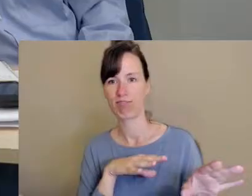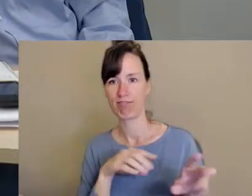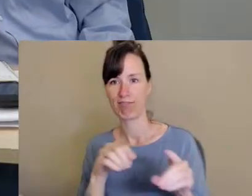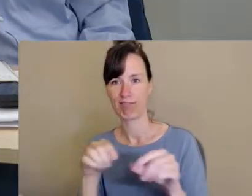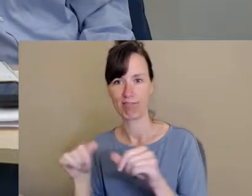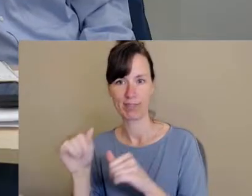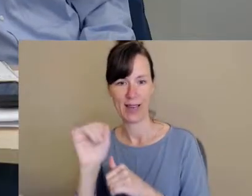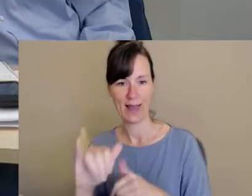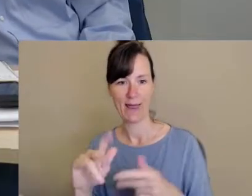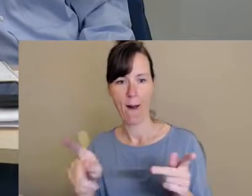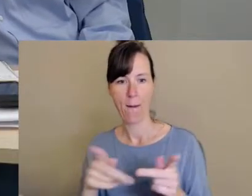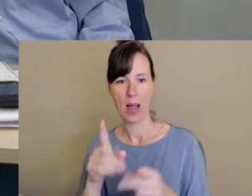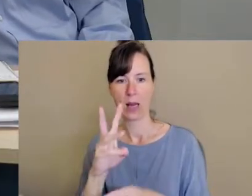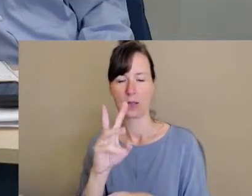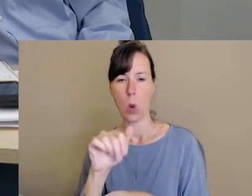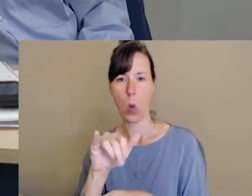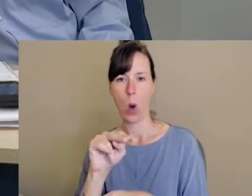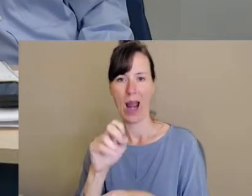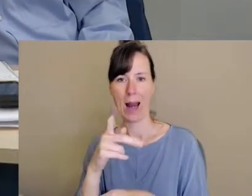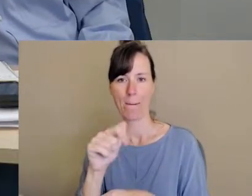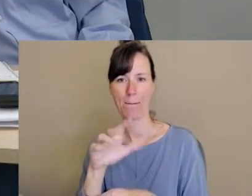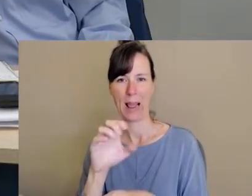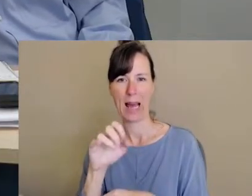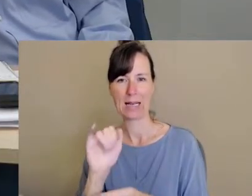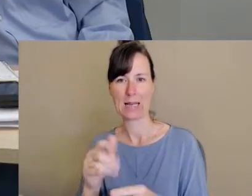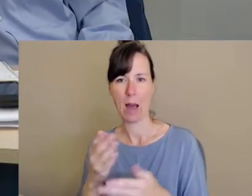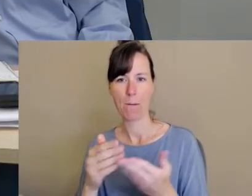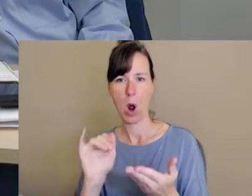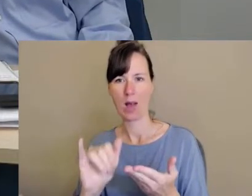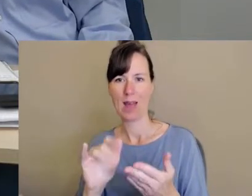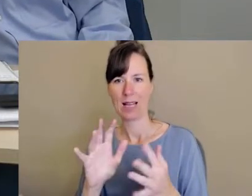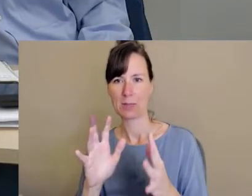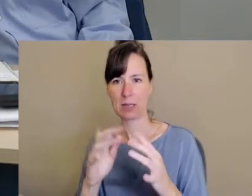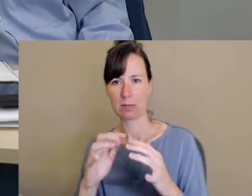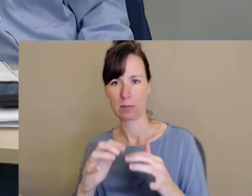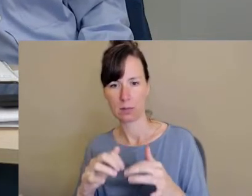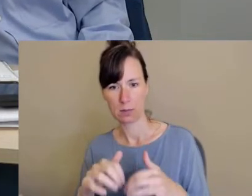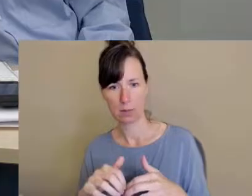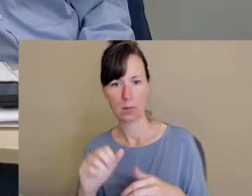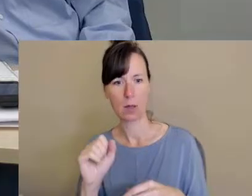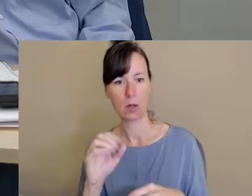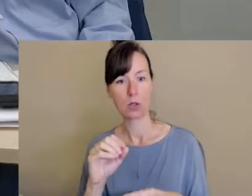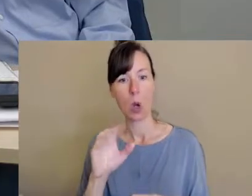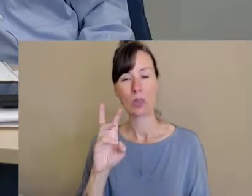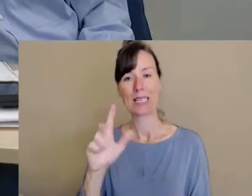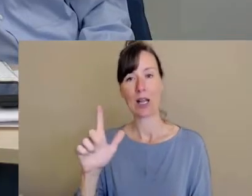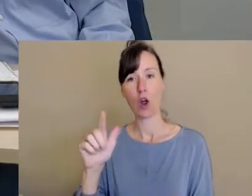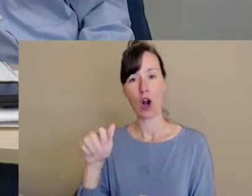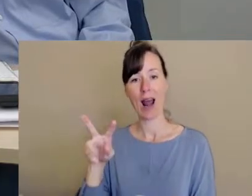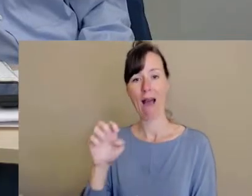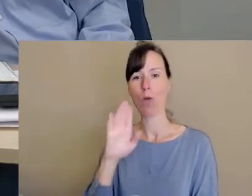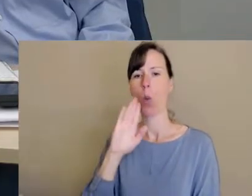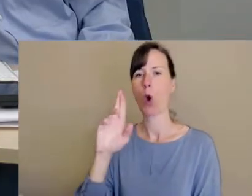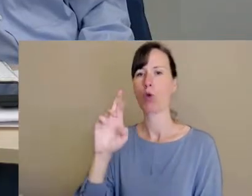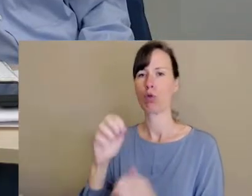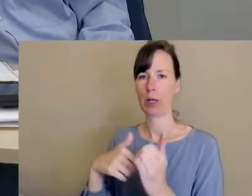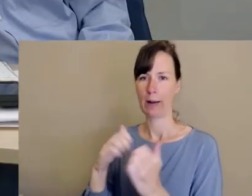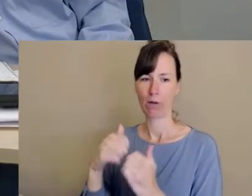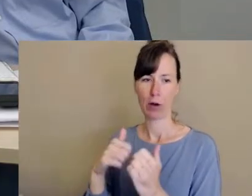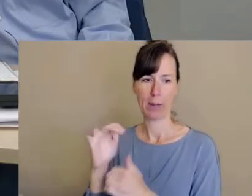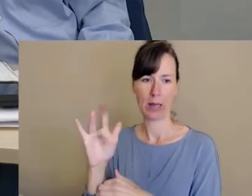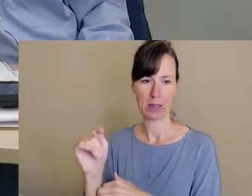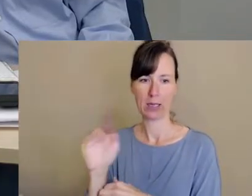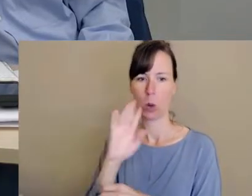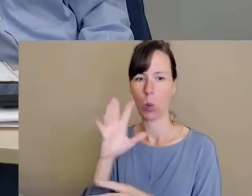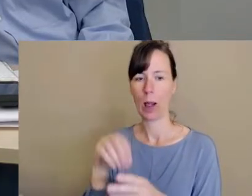we're going to be able to address that. 63rd Avenue, we're going to be rebuilding it. So that's going to include curb and gutter. We are going to be doing some additional